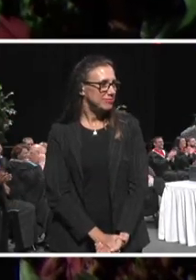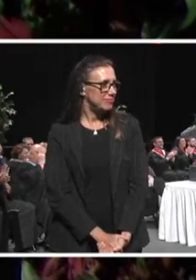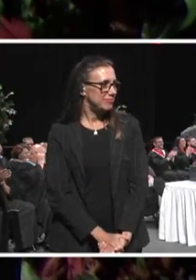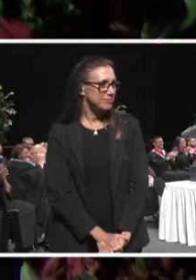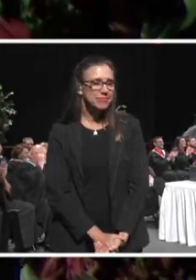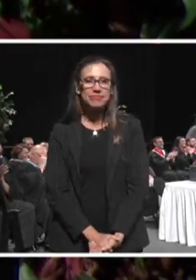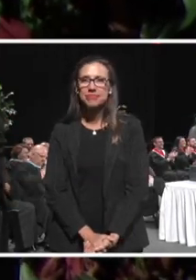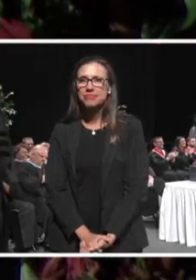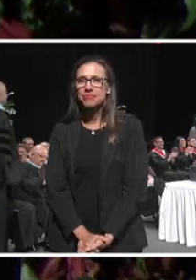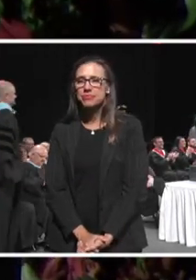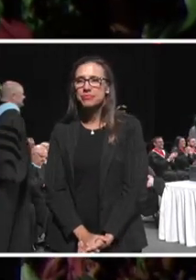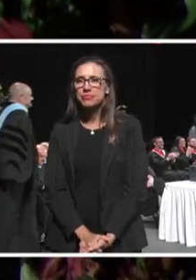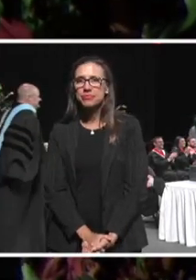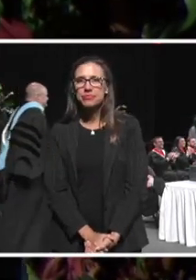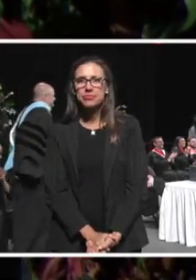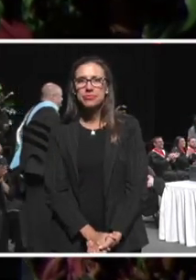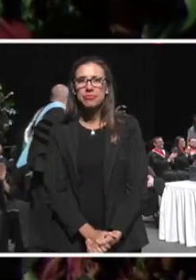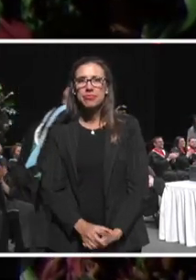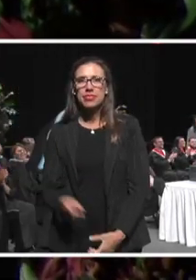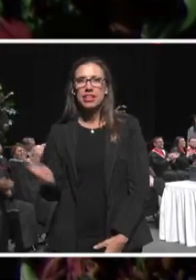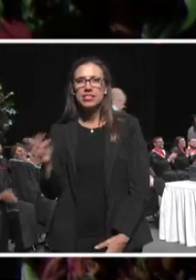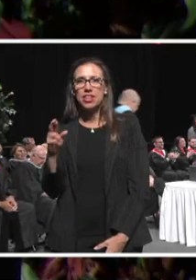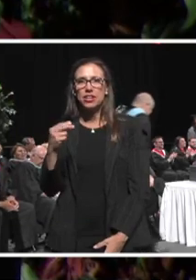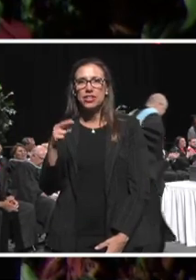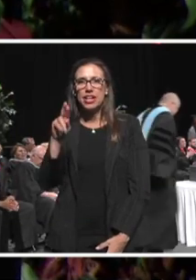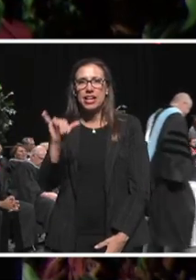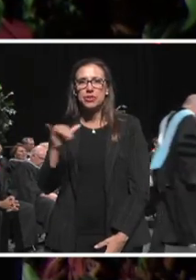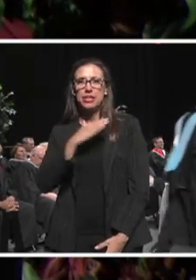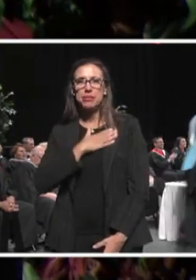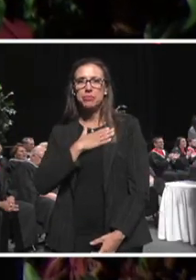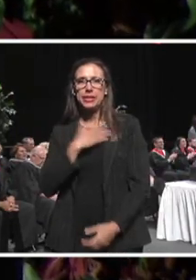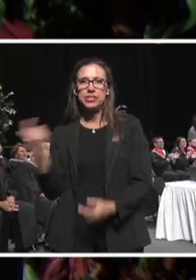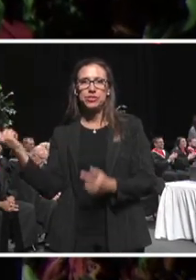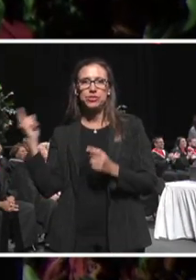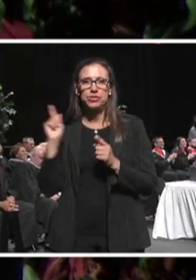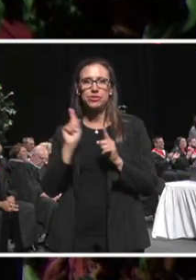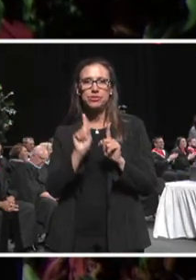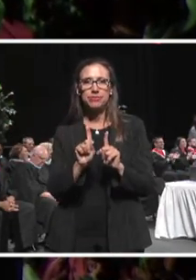Dr. Henry, will you please join me at the podium?